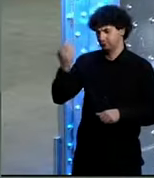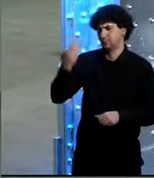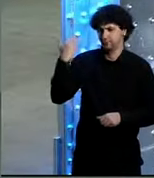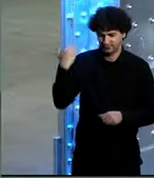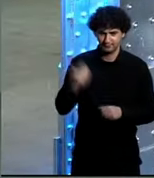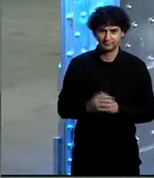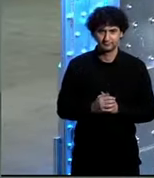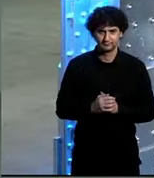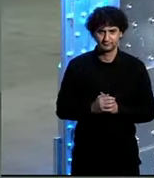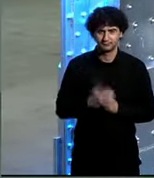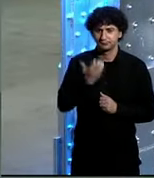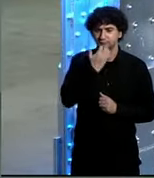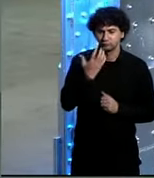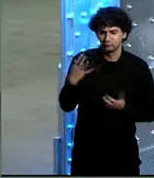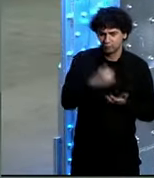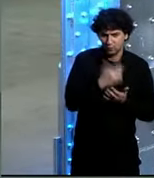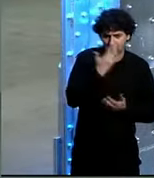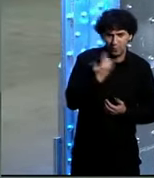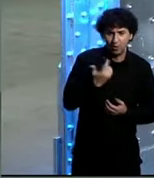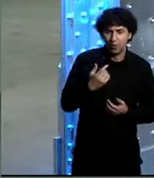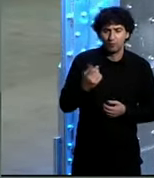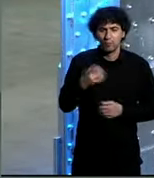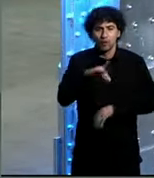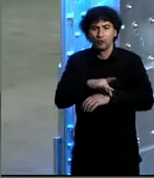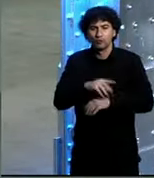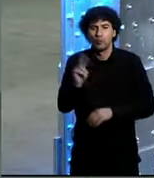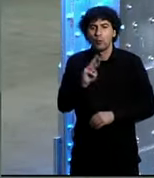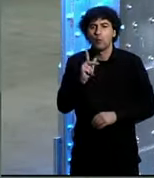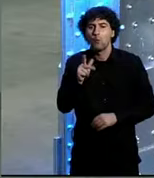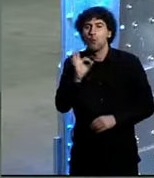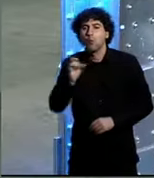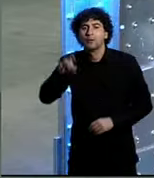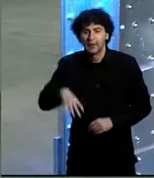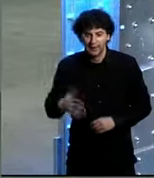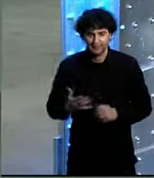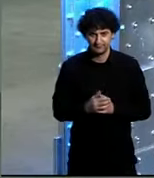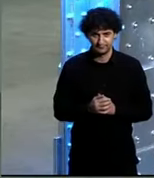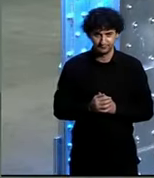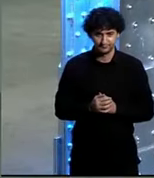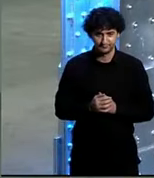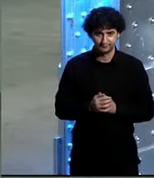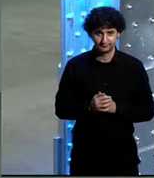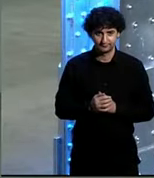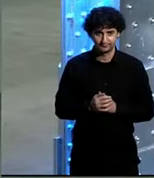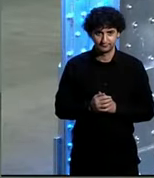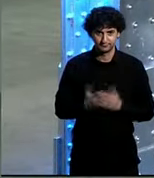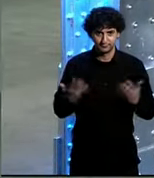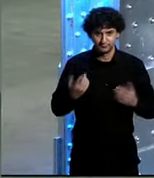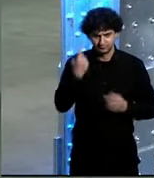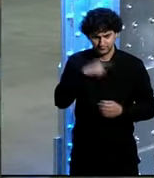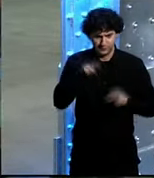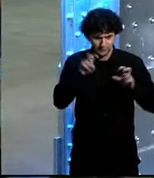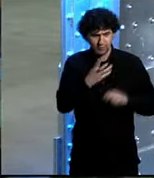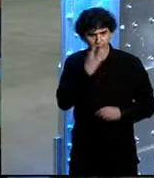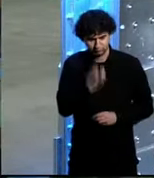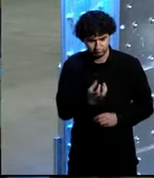things, and you probably all know about Doctor Who and other shows that already back then